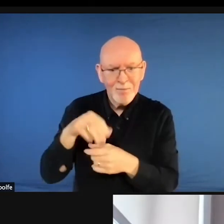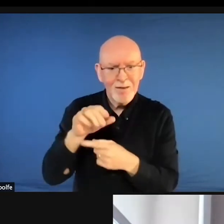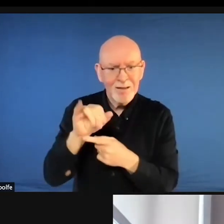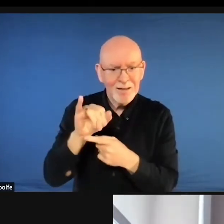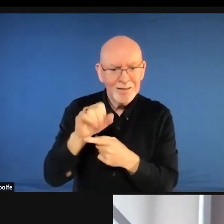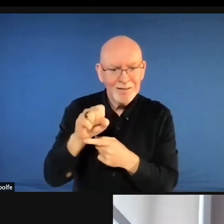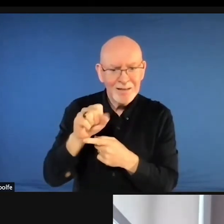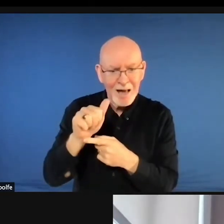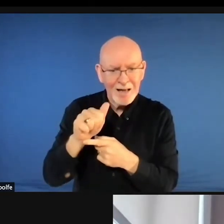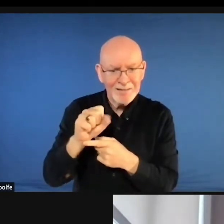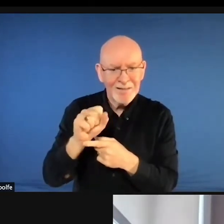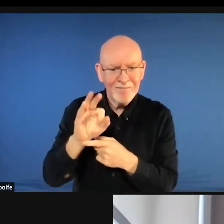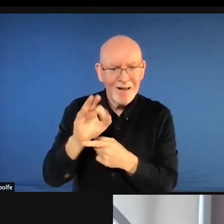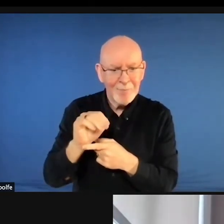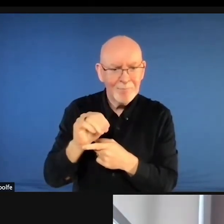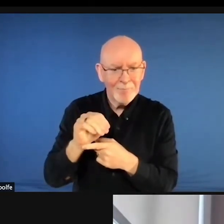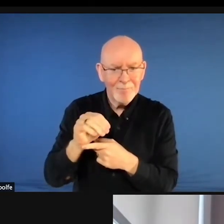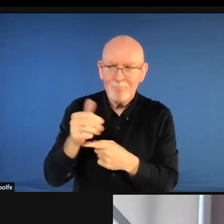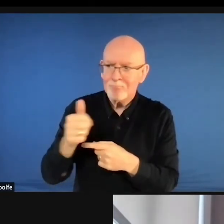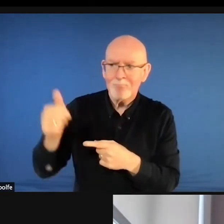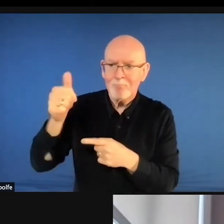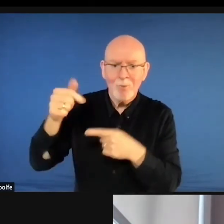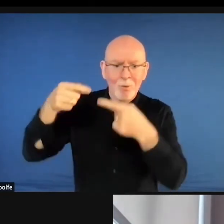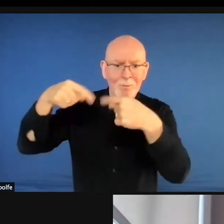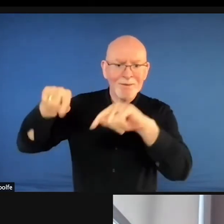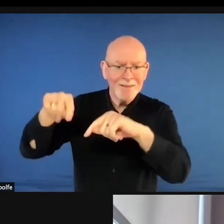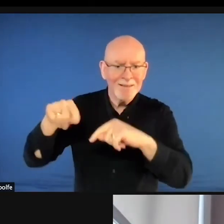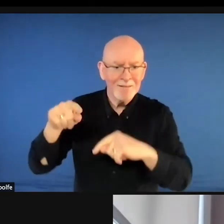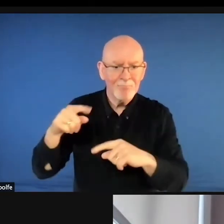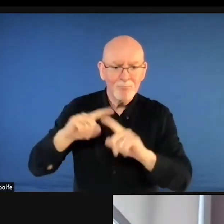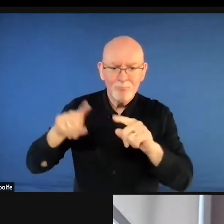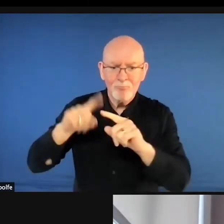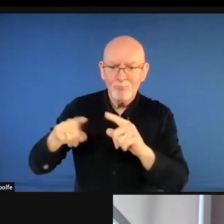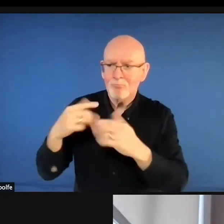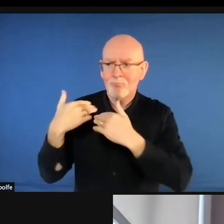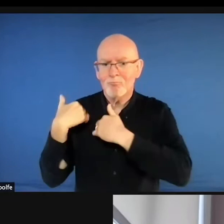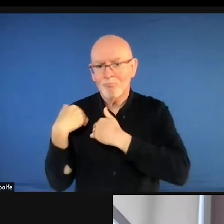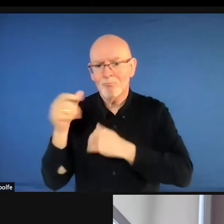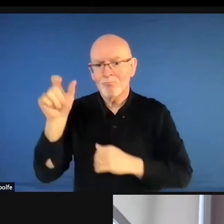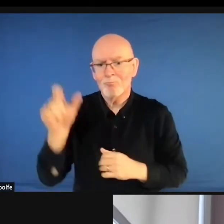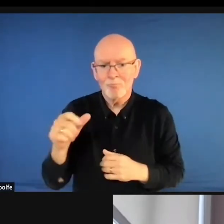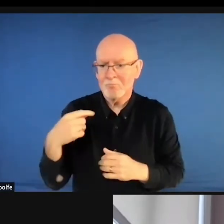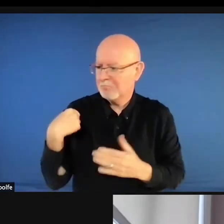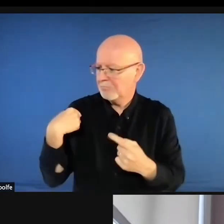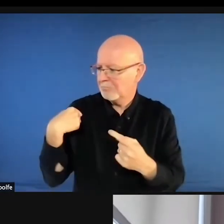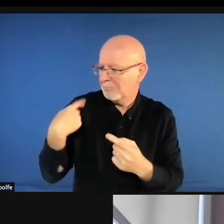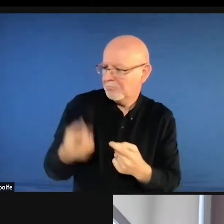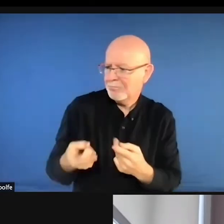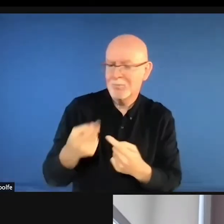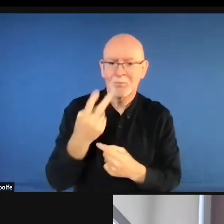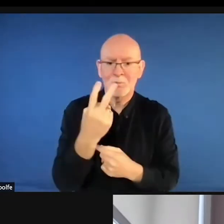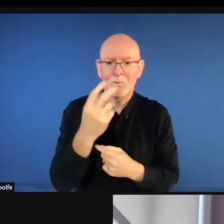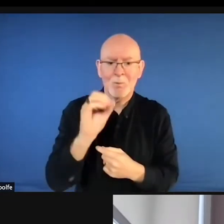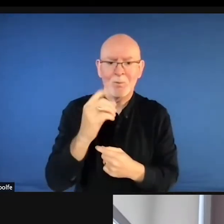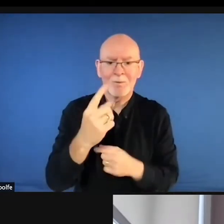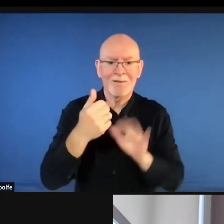and in the discussions and conferences of the association, has the need for strengthening research